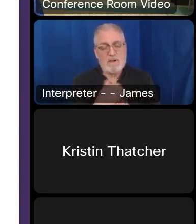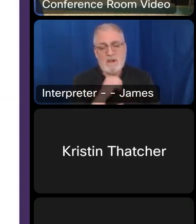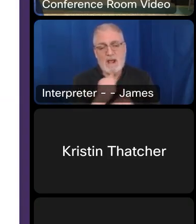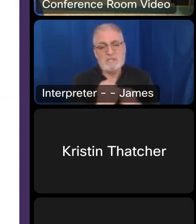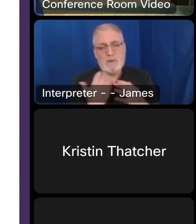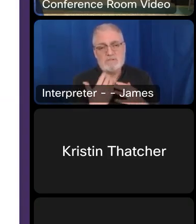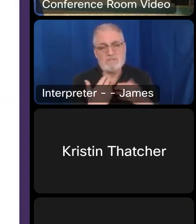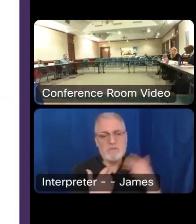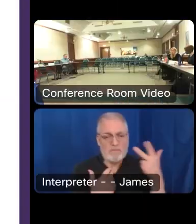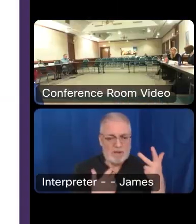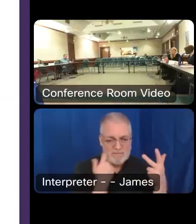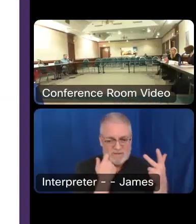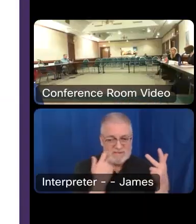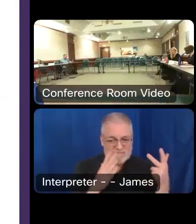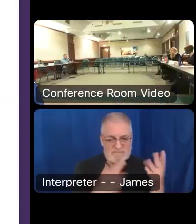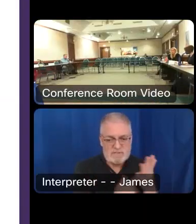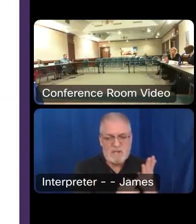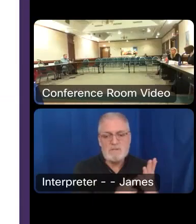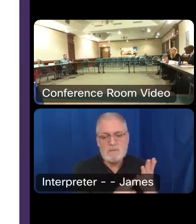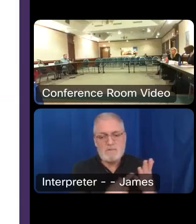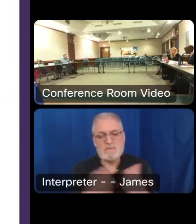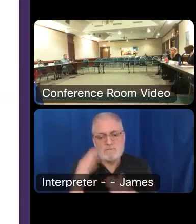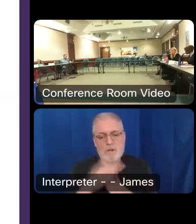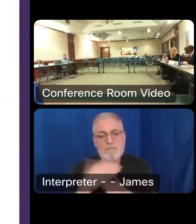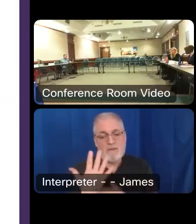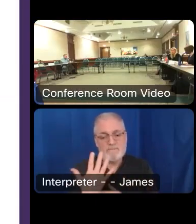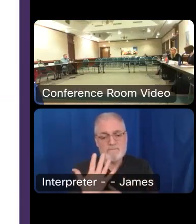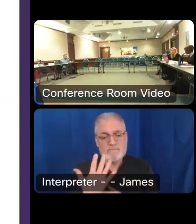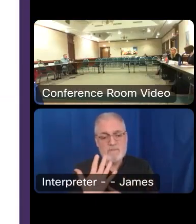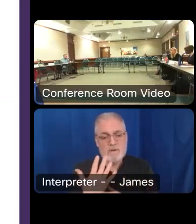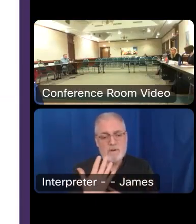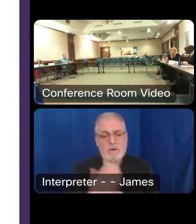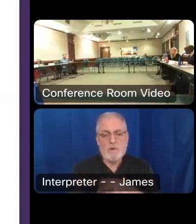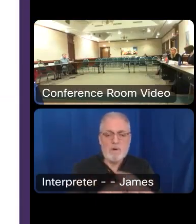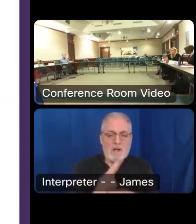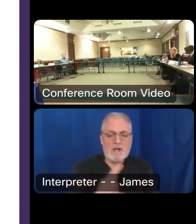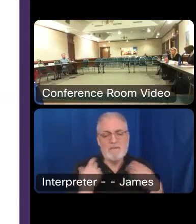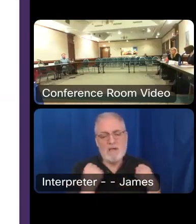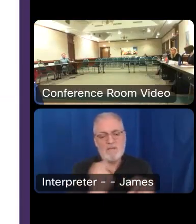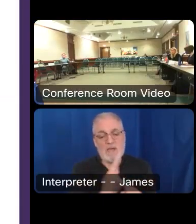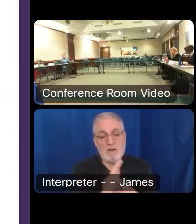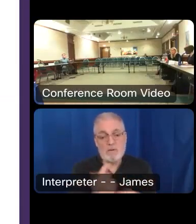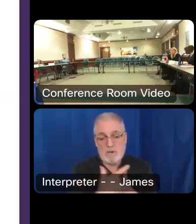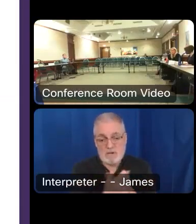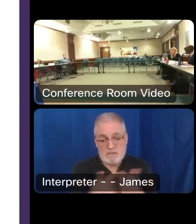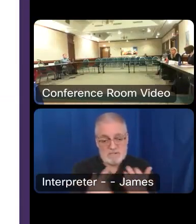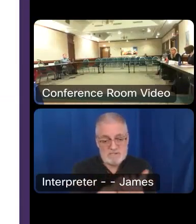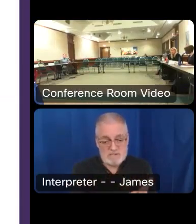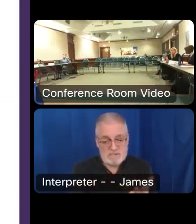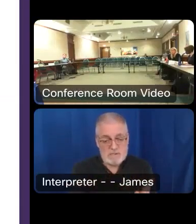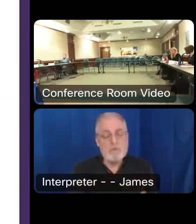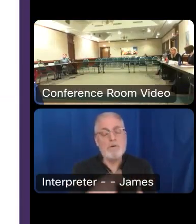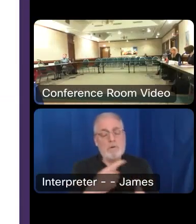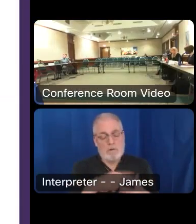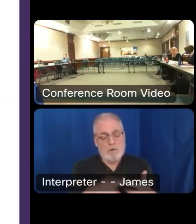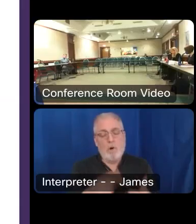5. So what kinds of health and wellness and healthcare are you interested in talking about? What's your vision? And is